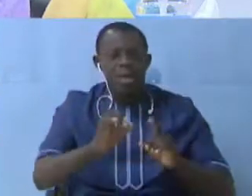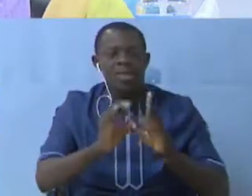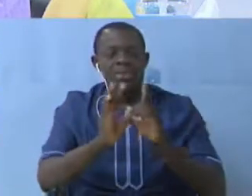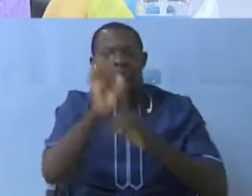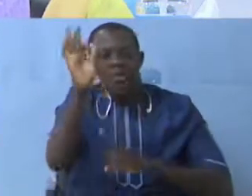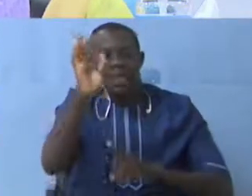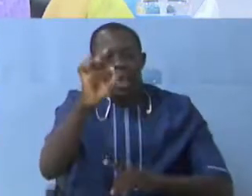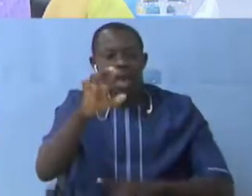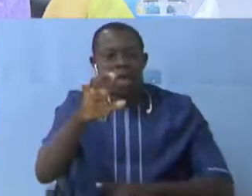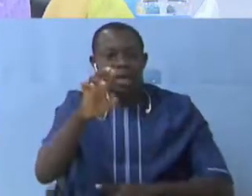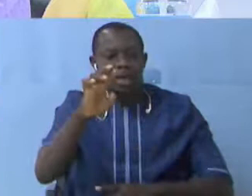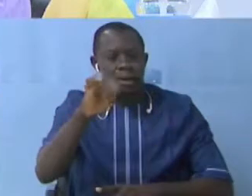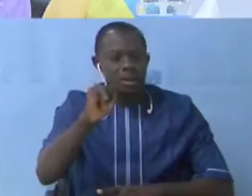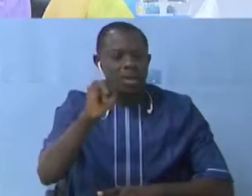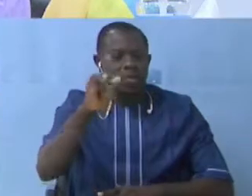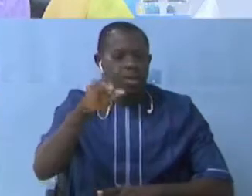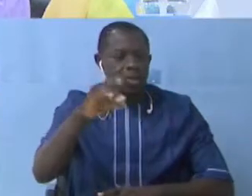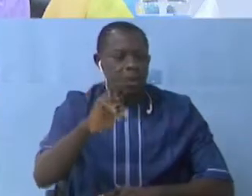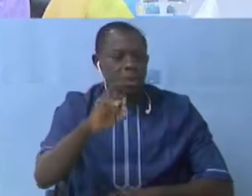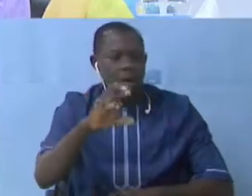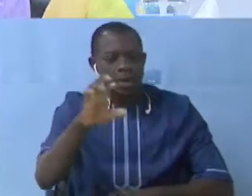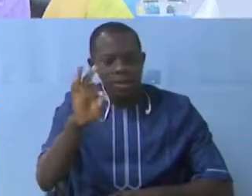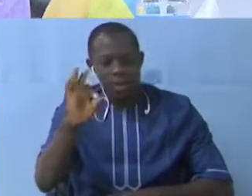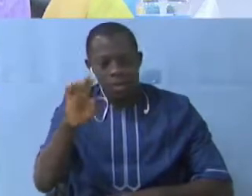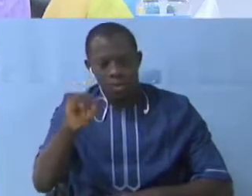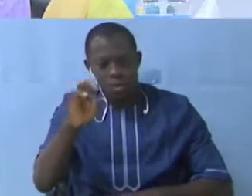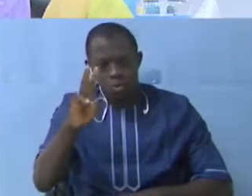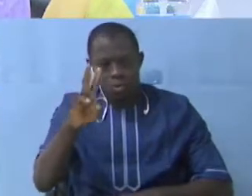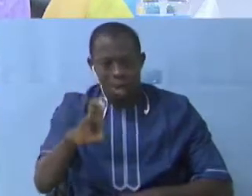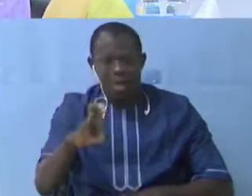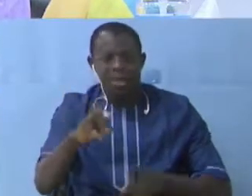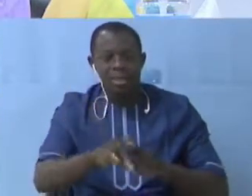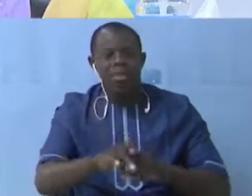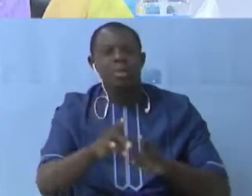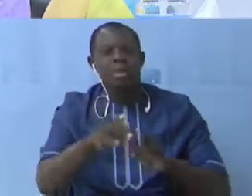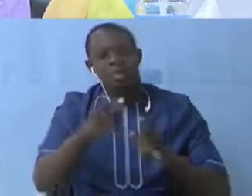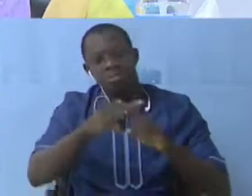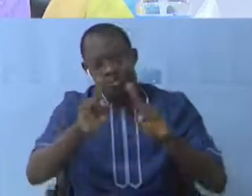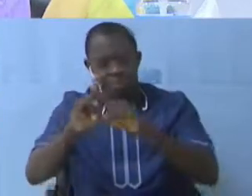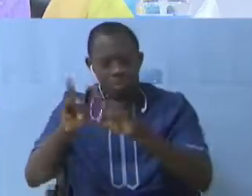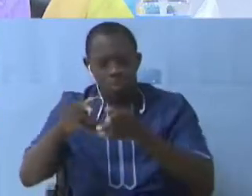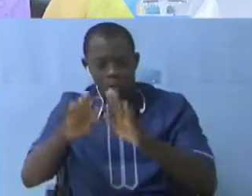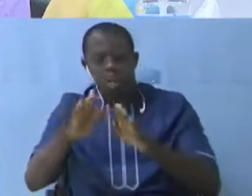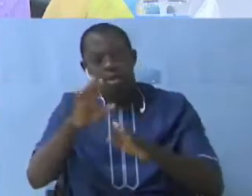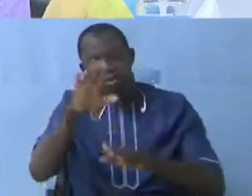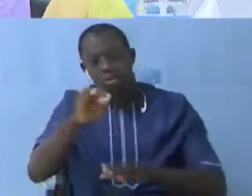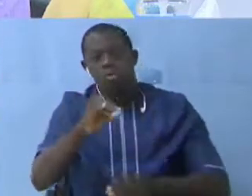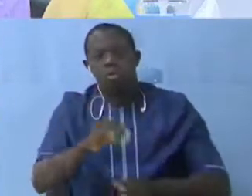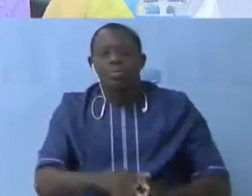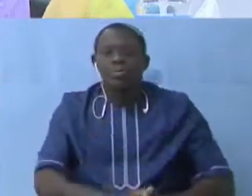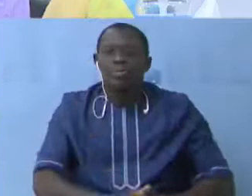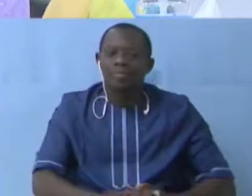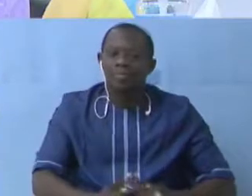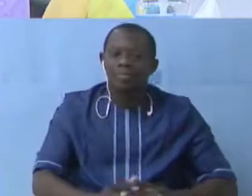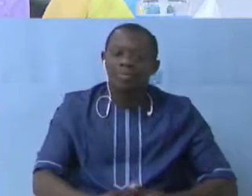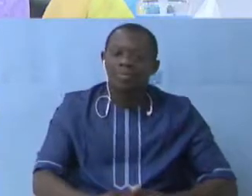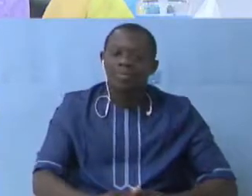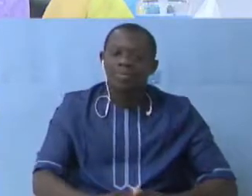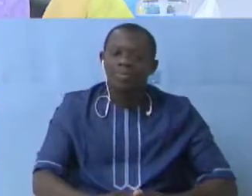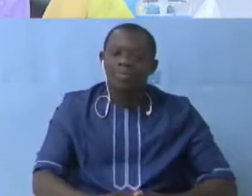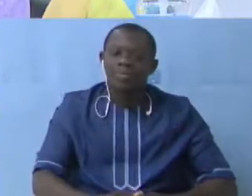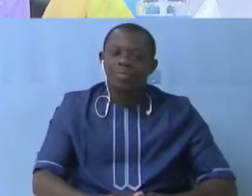mechanism. ci lañ jël nag special rapporteur ci saawa soo xam ne nii jël nañ ko ci pour mu doxal ko.